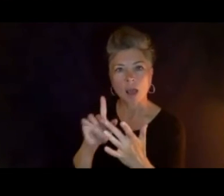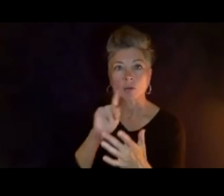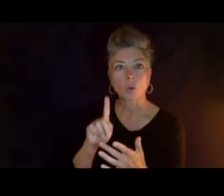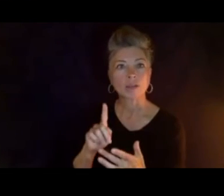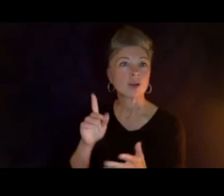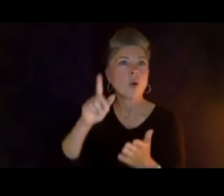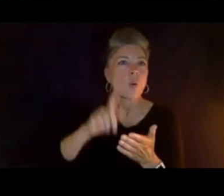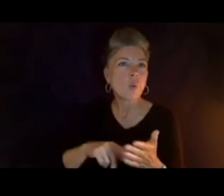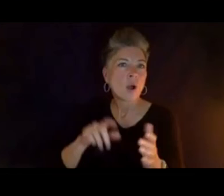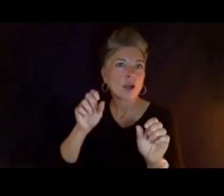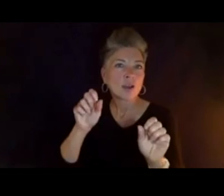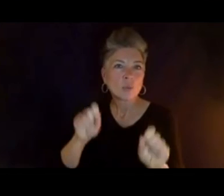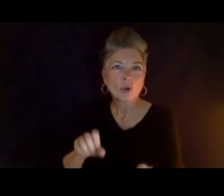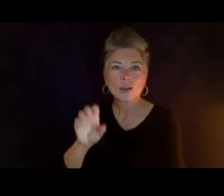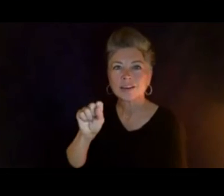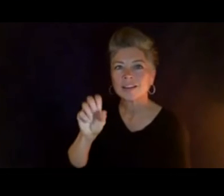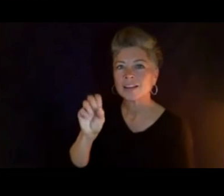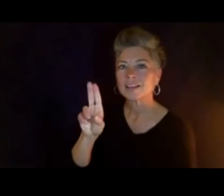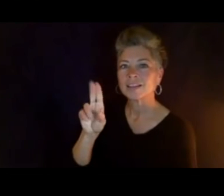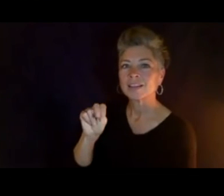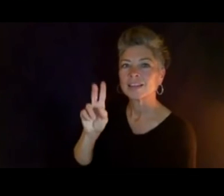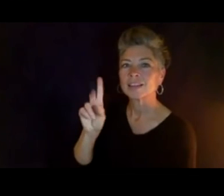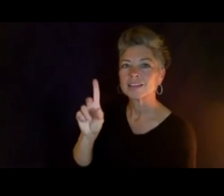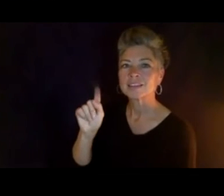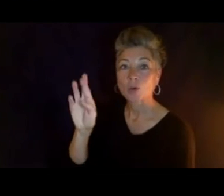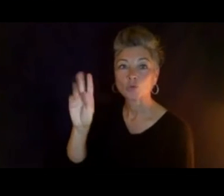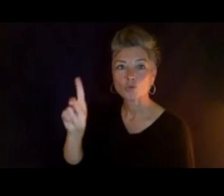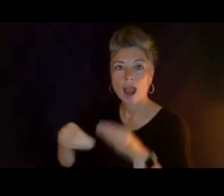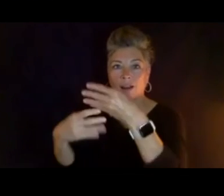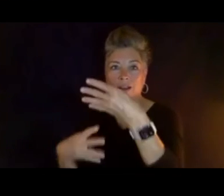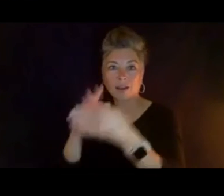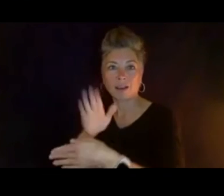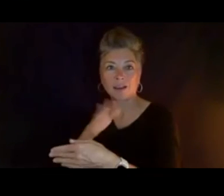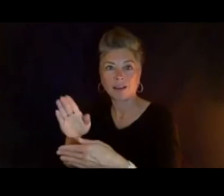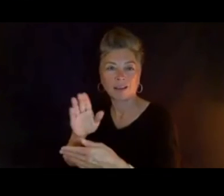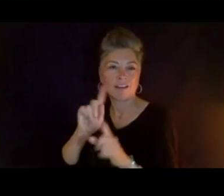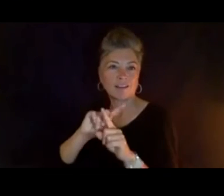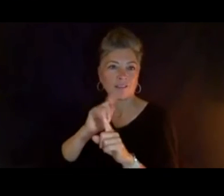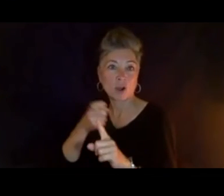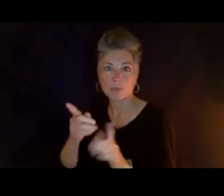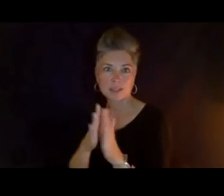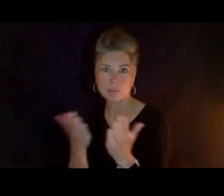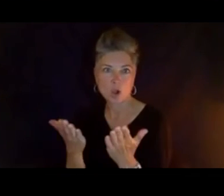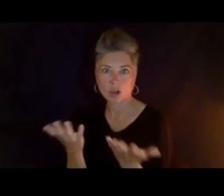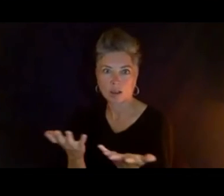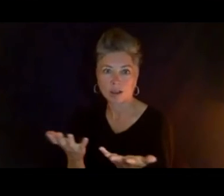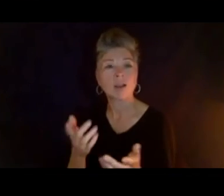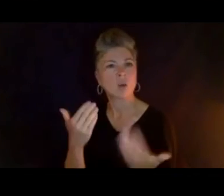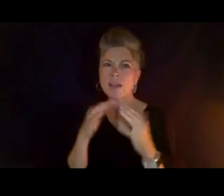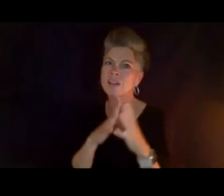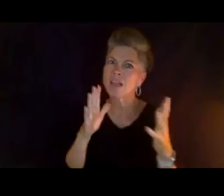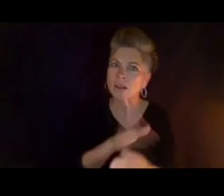I really love, like, throughout this book, like, we get so much music from Janet, whether it be from her parents or